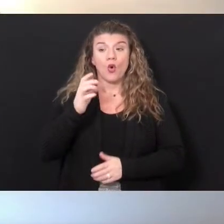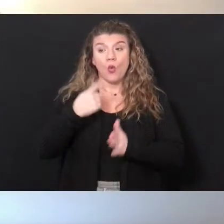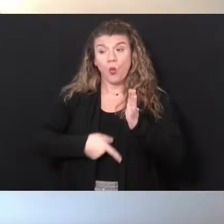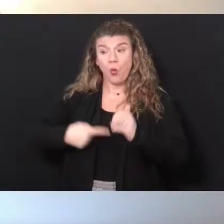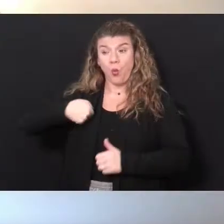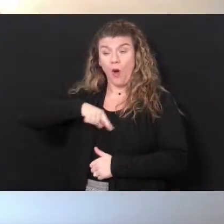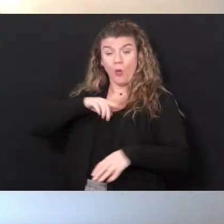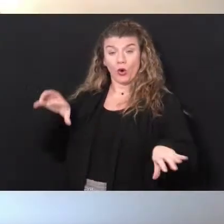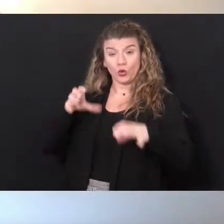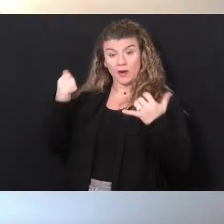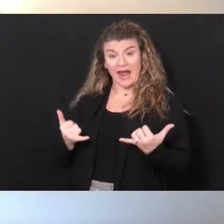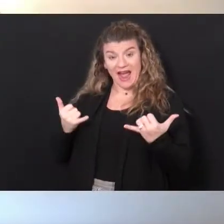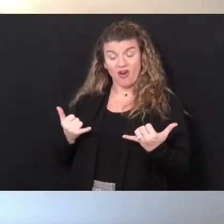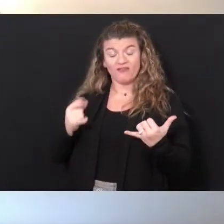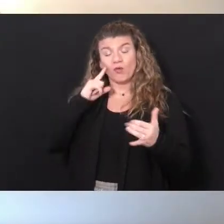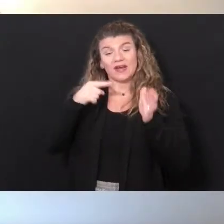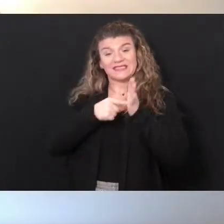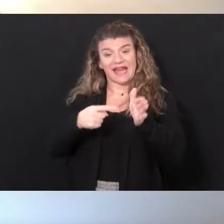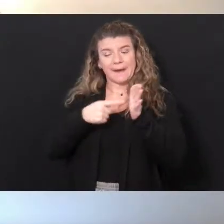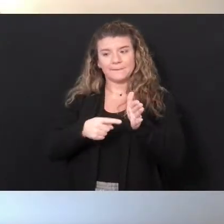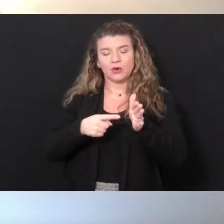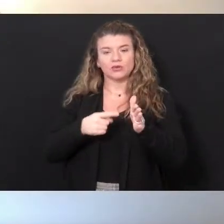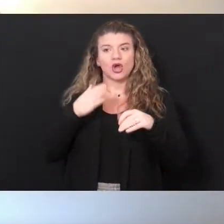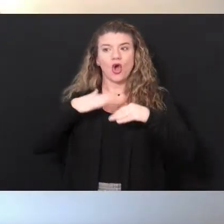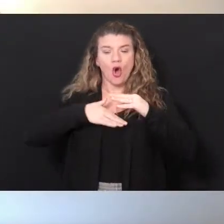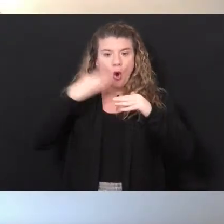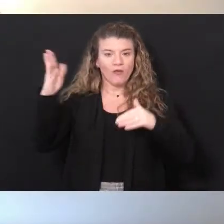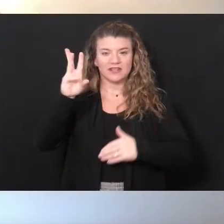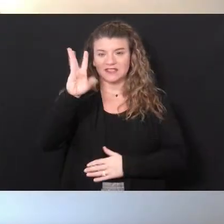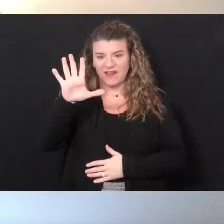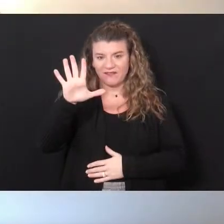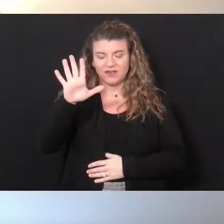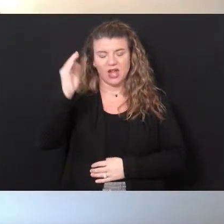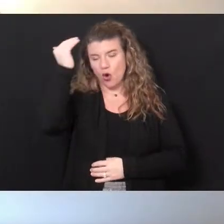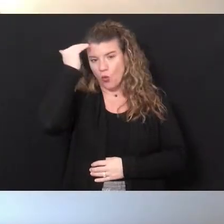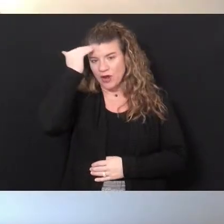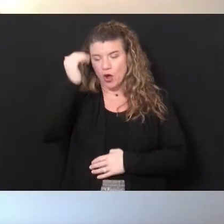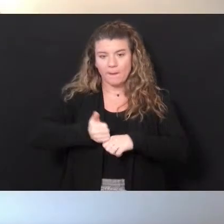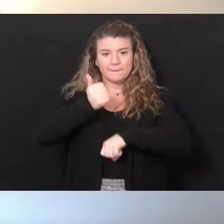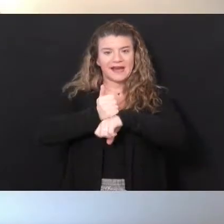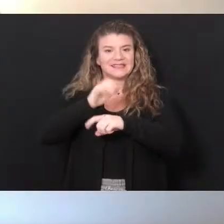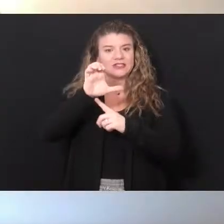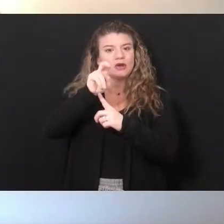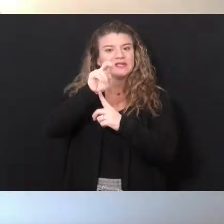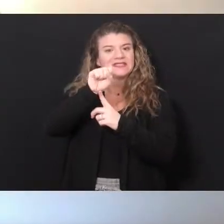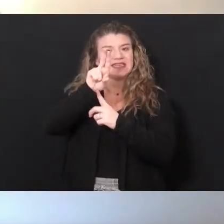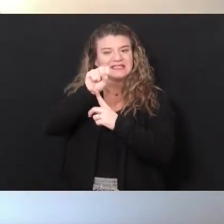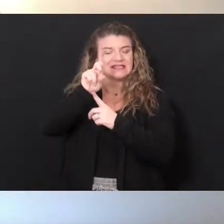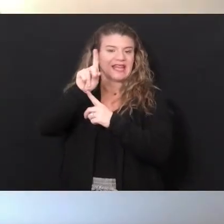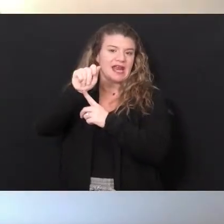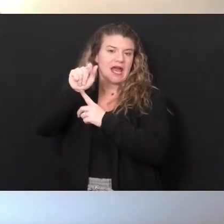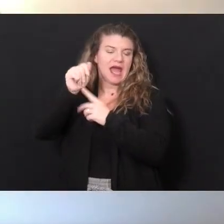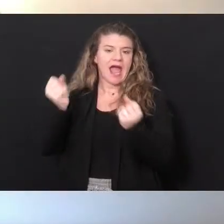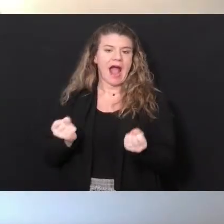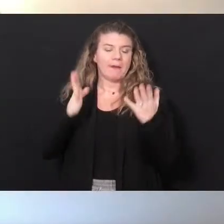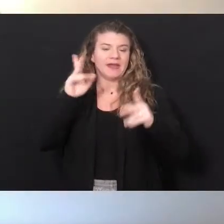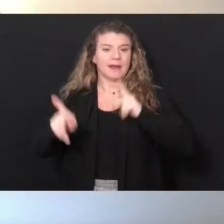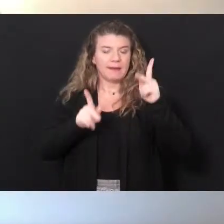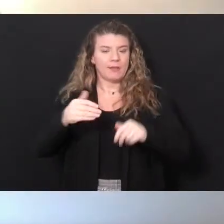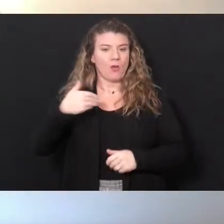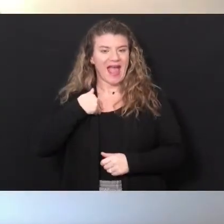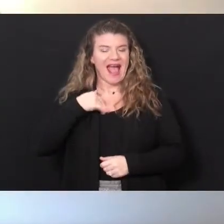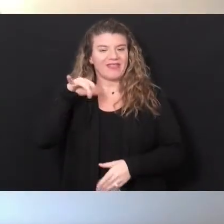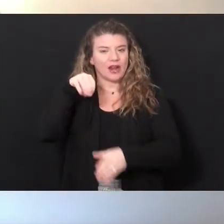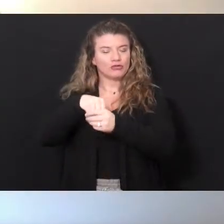what we're doing right now is, for example, over age 65. We know based on census data how many citizens we have in that